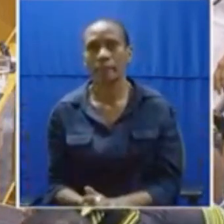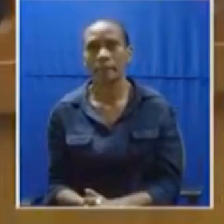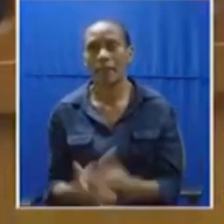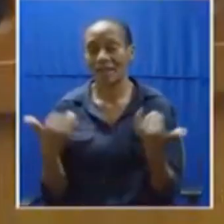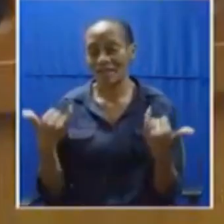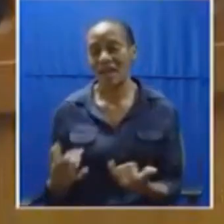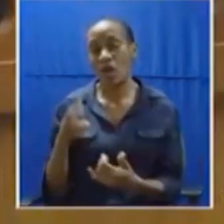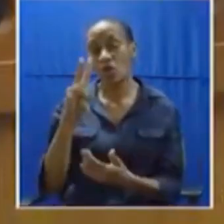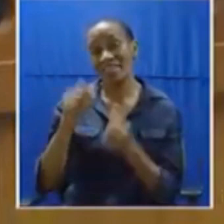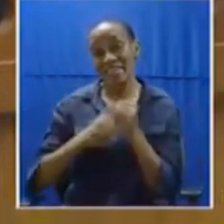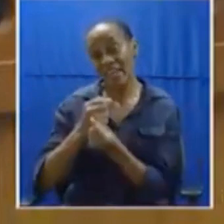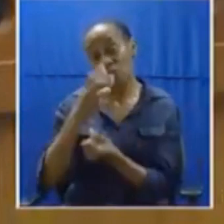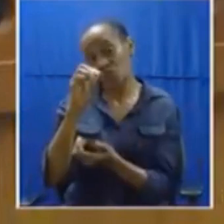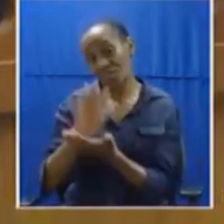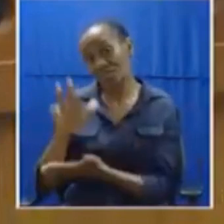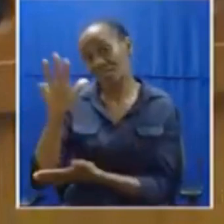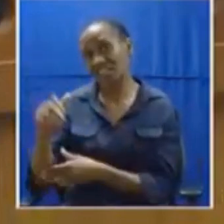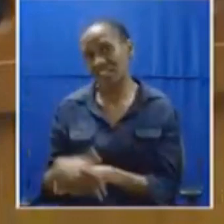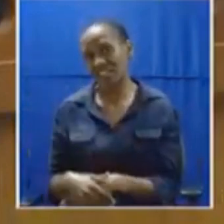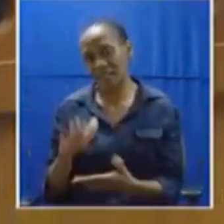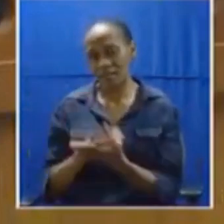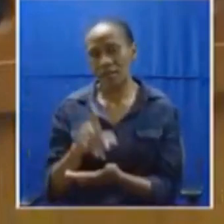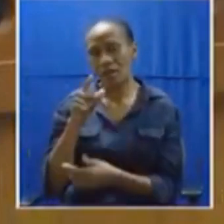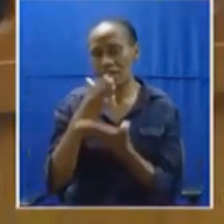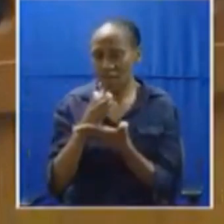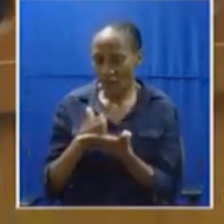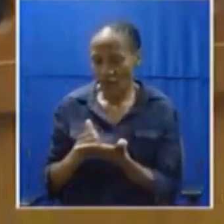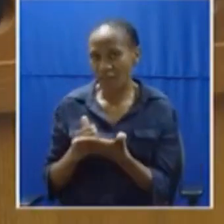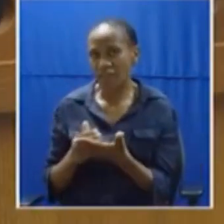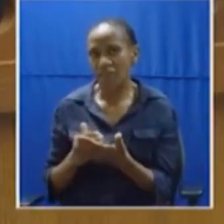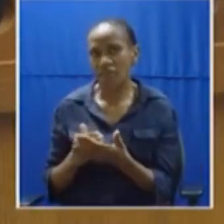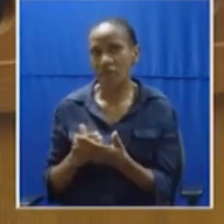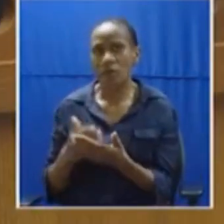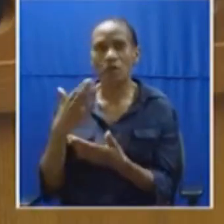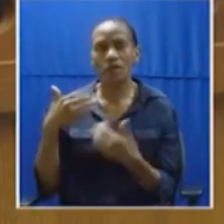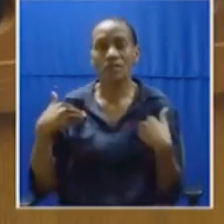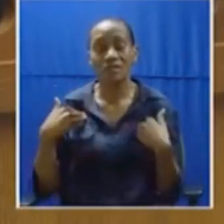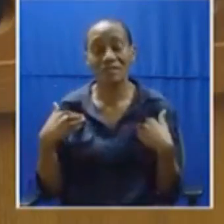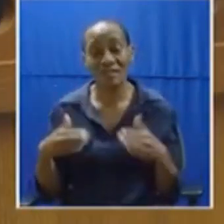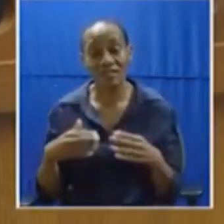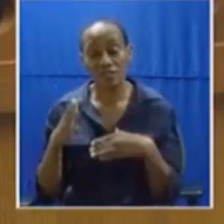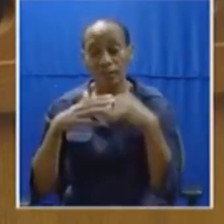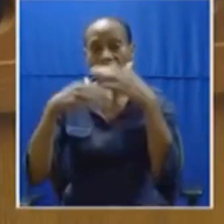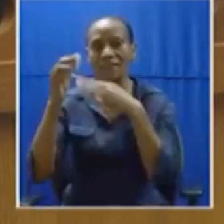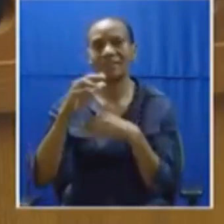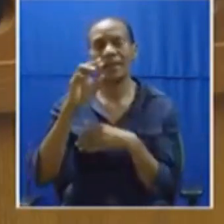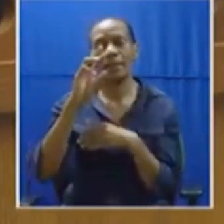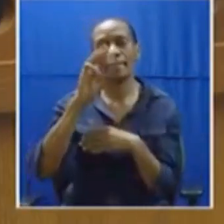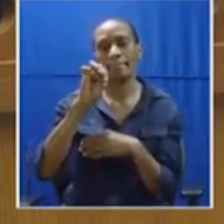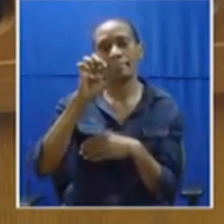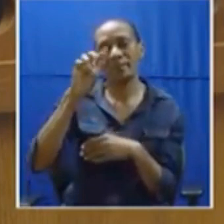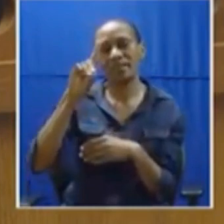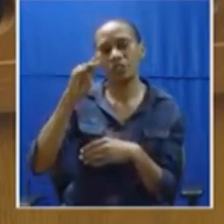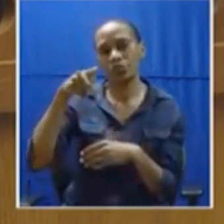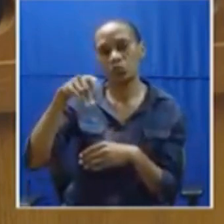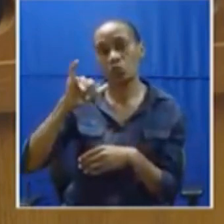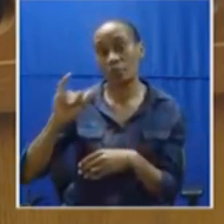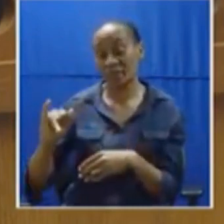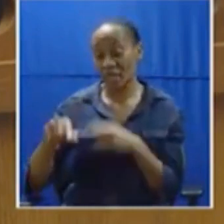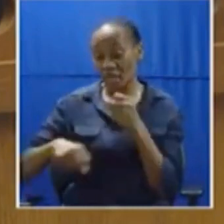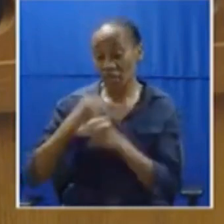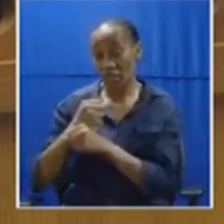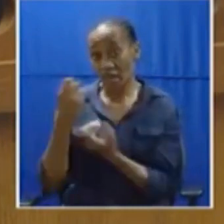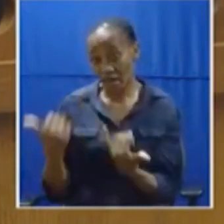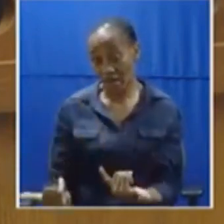2019, 11 and a half years since the construction of the Medupi power plant started. It is now 2019, 10